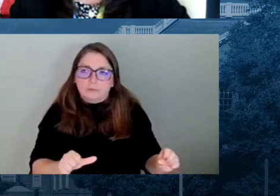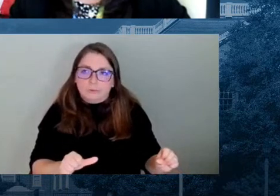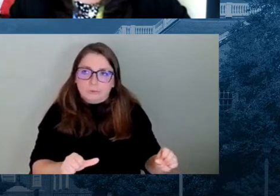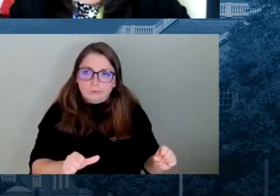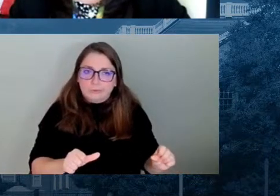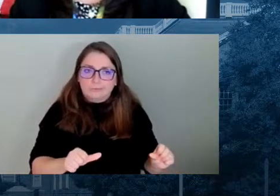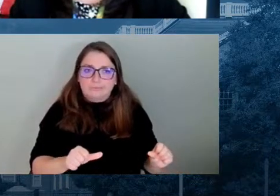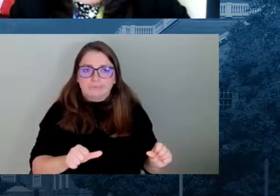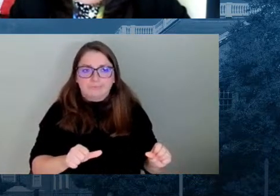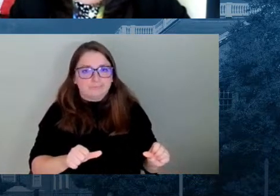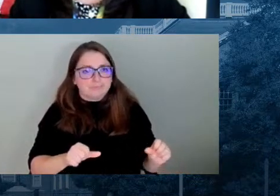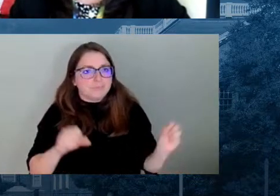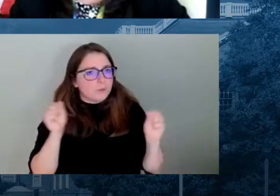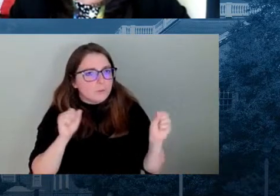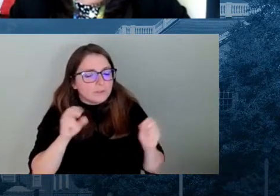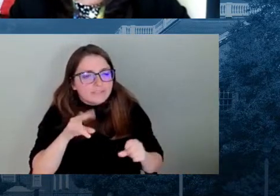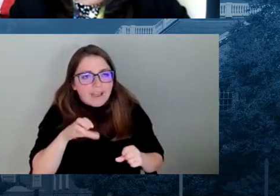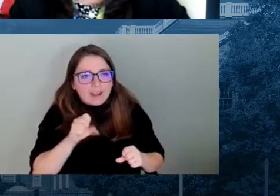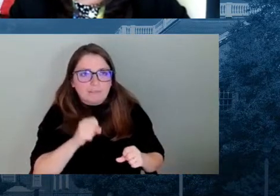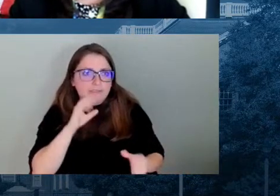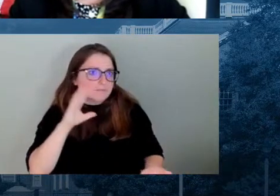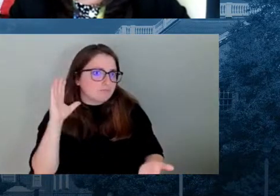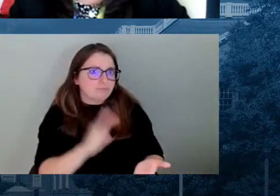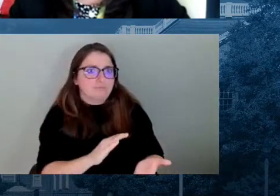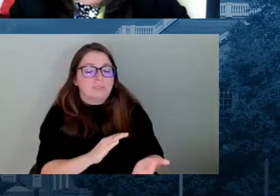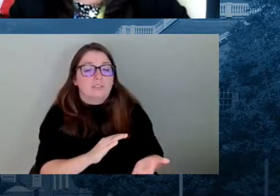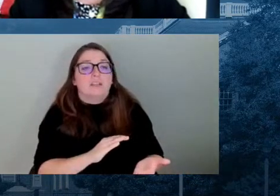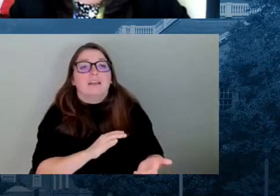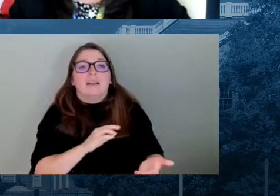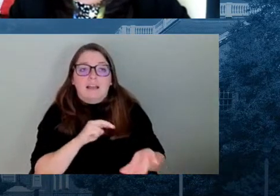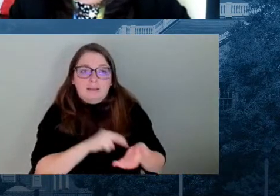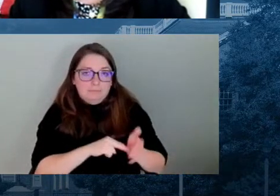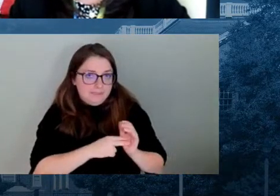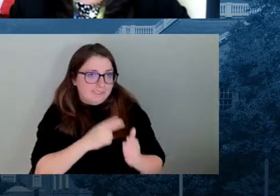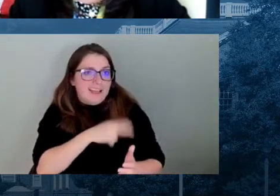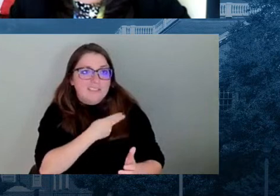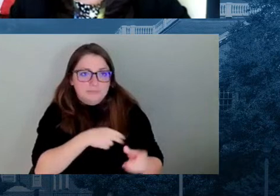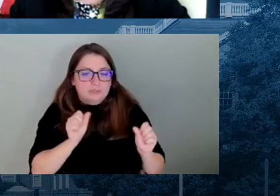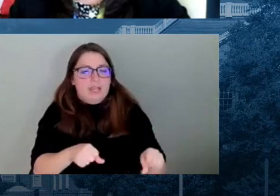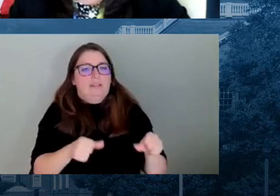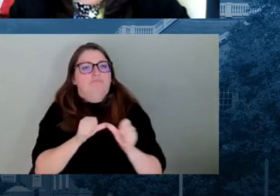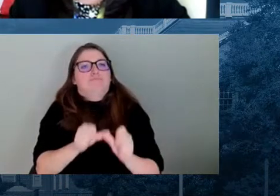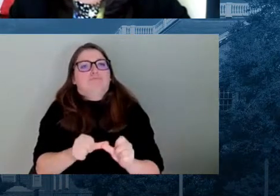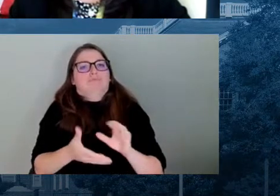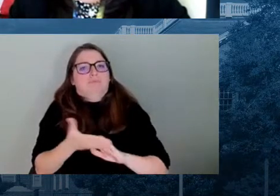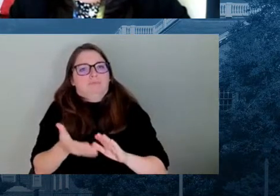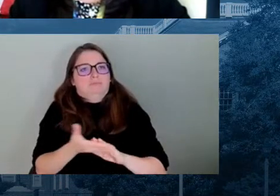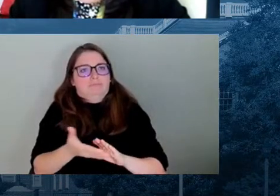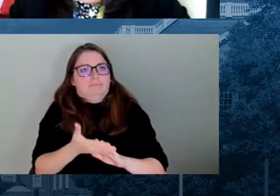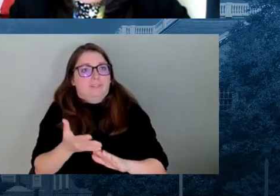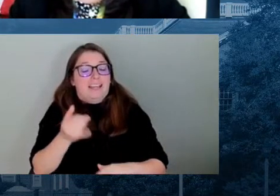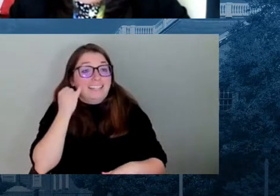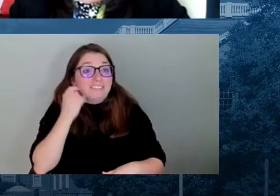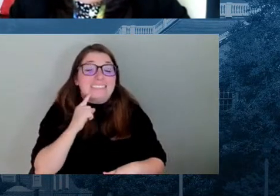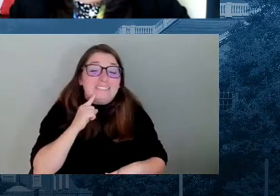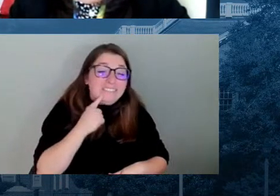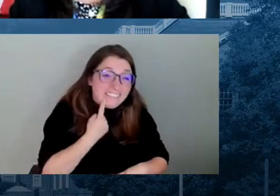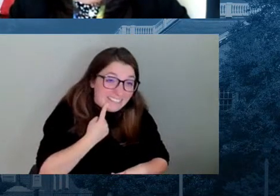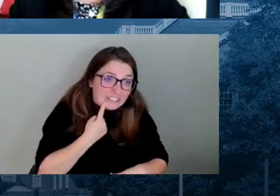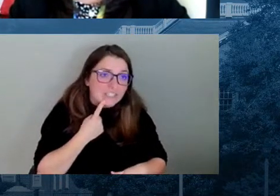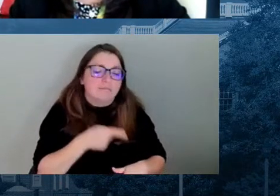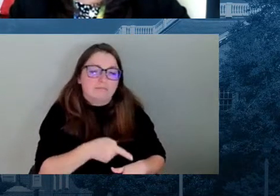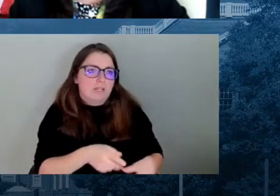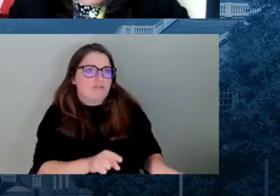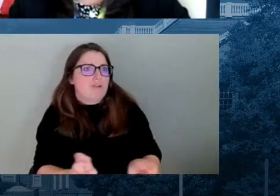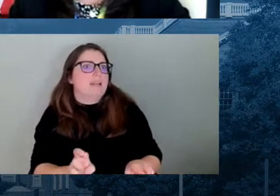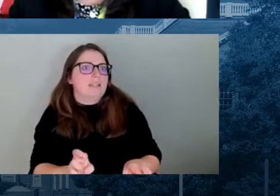viruses so that we can really maintain the hospital capacity for the more severe cases, as well as, again, people who